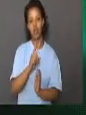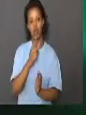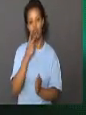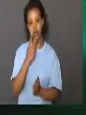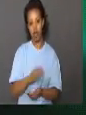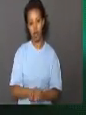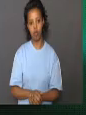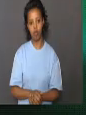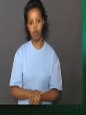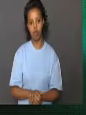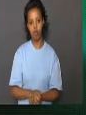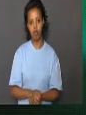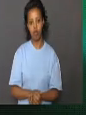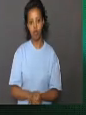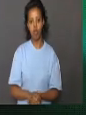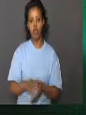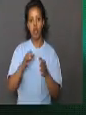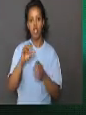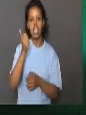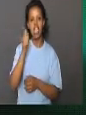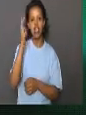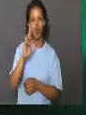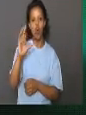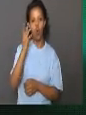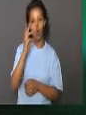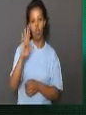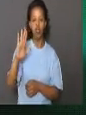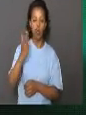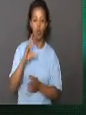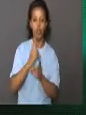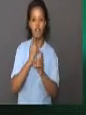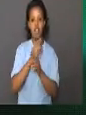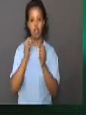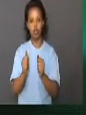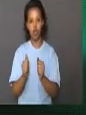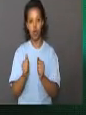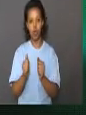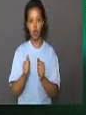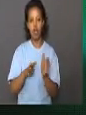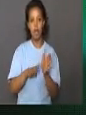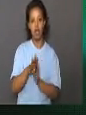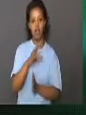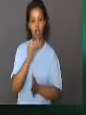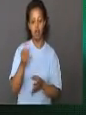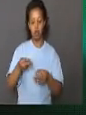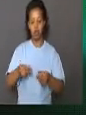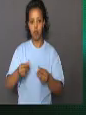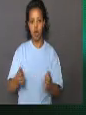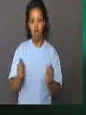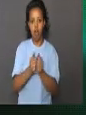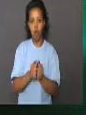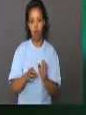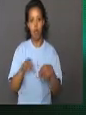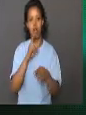Yogurt is made by fermenting milk with bacteria. The